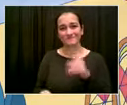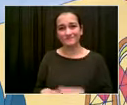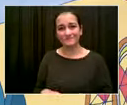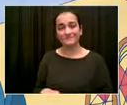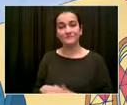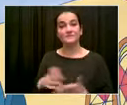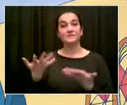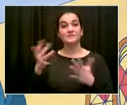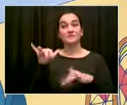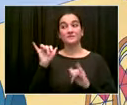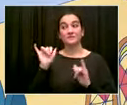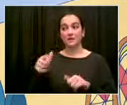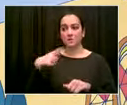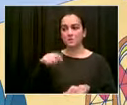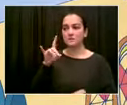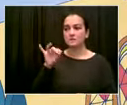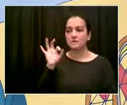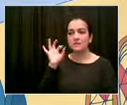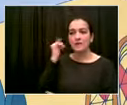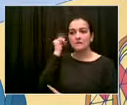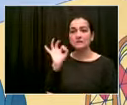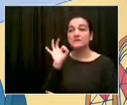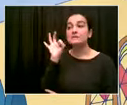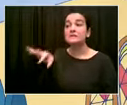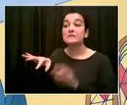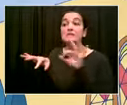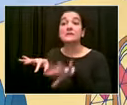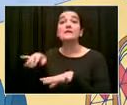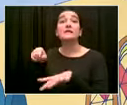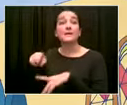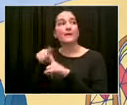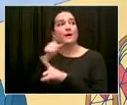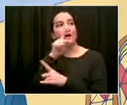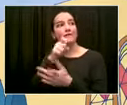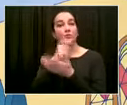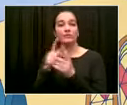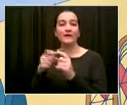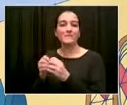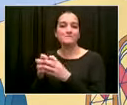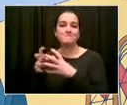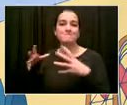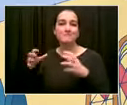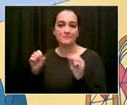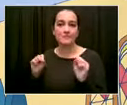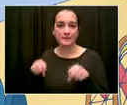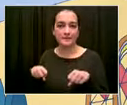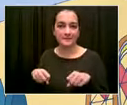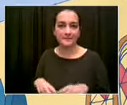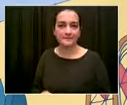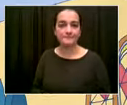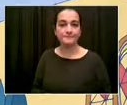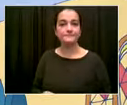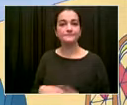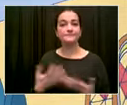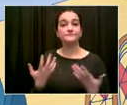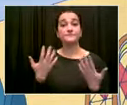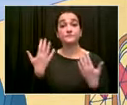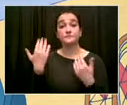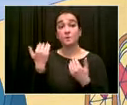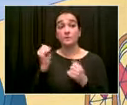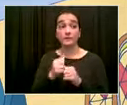become the larger reality for the entire state. And, Aaron, I want to emphasize, this will be first in the nation. I want to restore